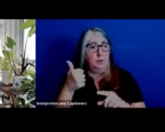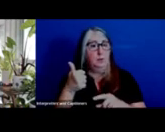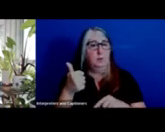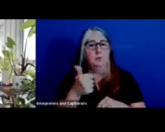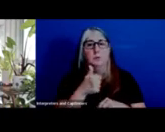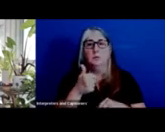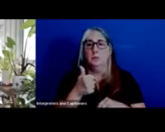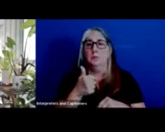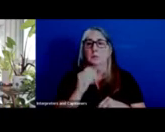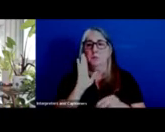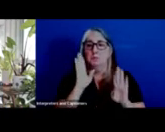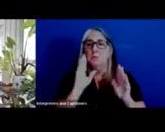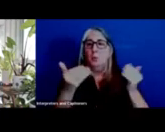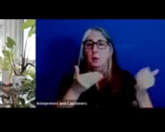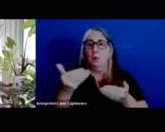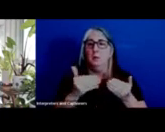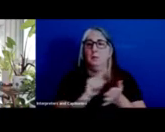lawyers, welcome.